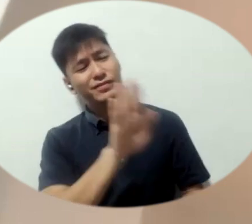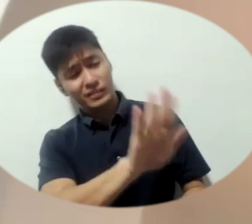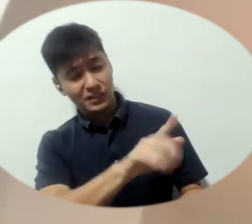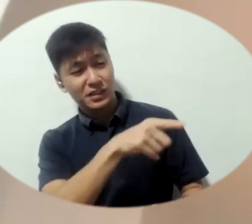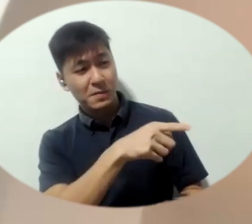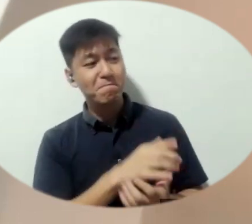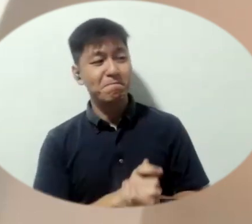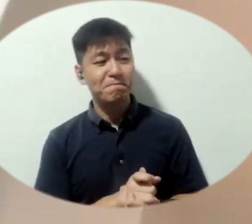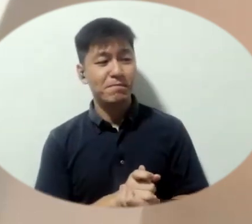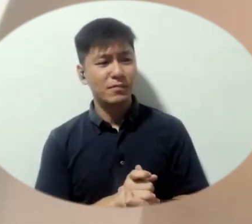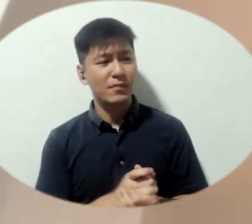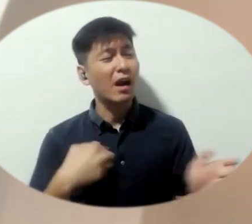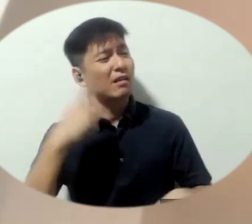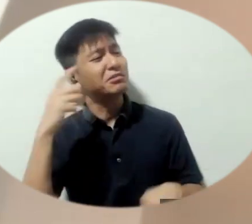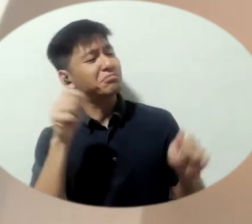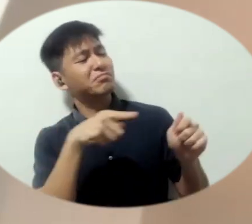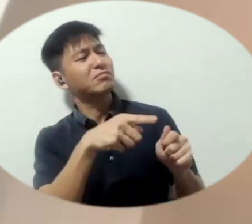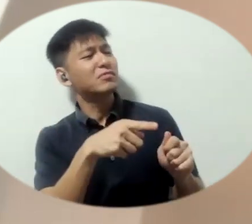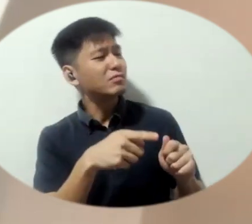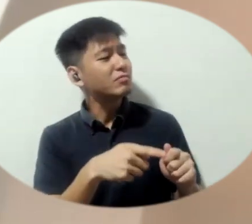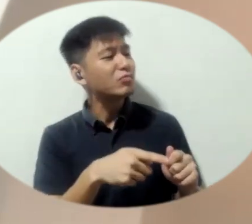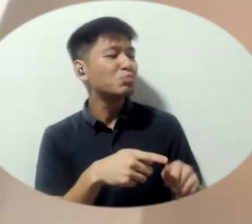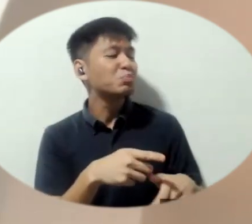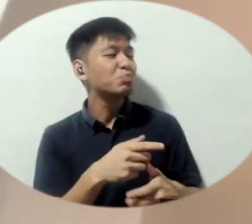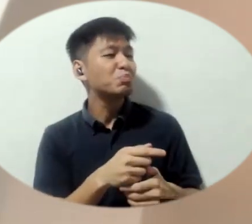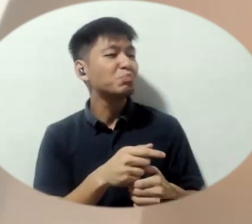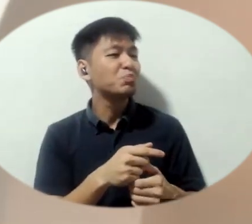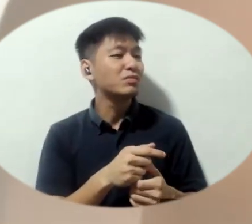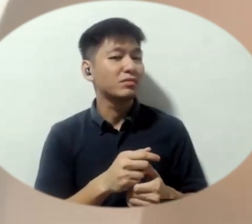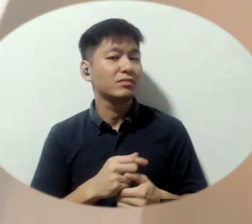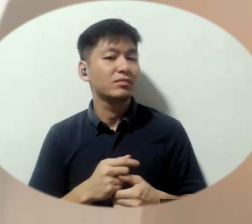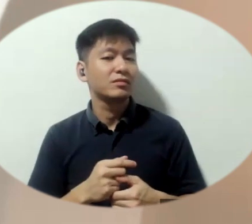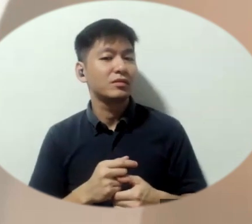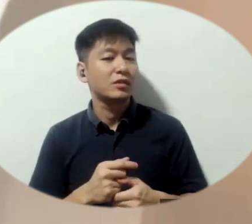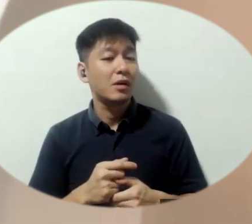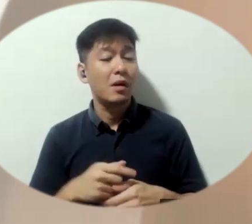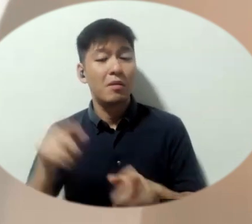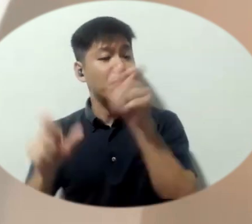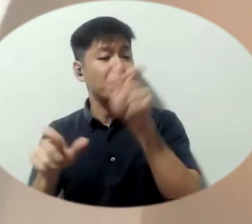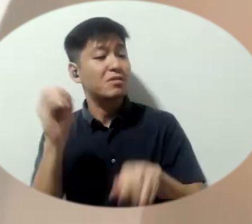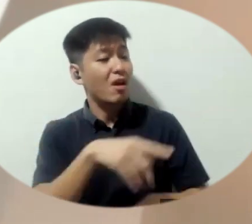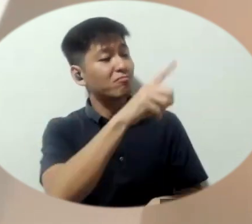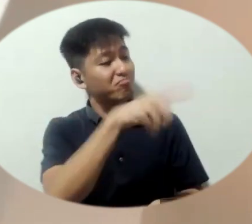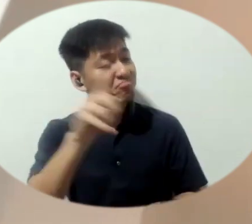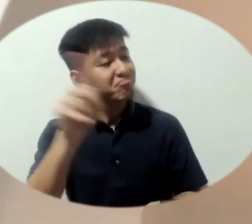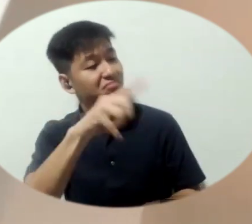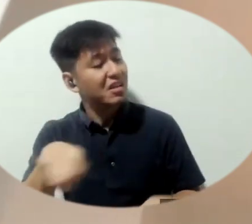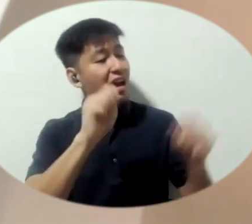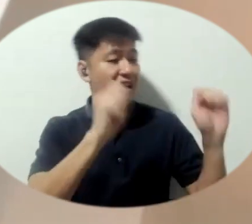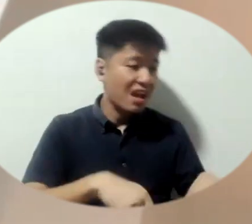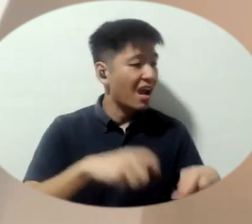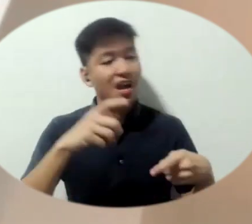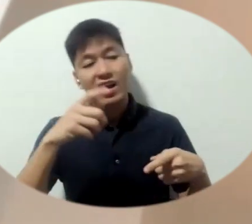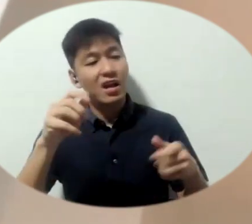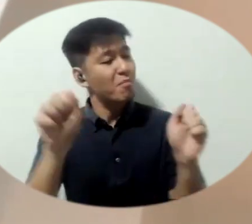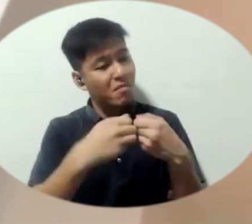you're too used to what you can or cannot do by the eyes of other ones. You need to